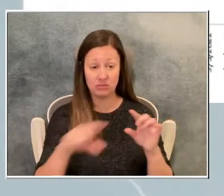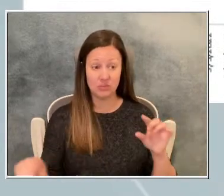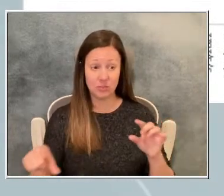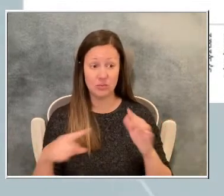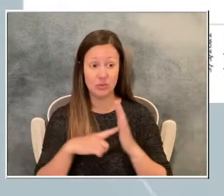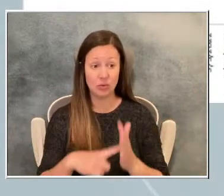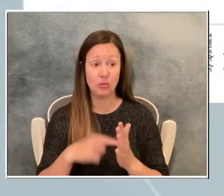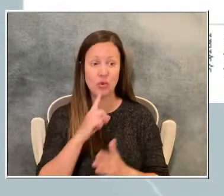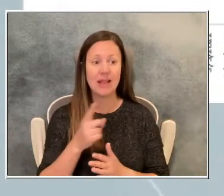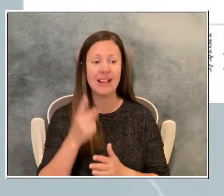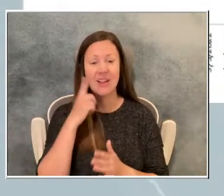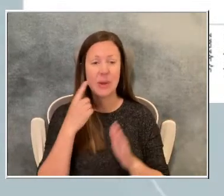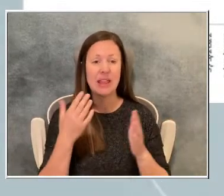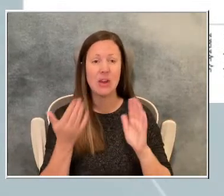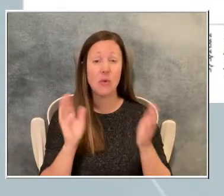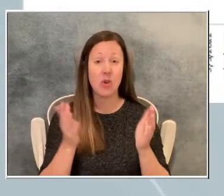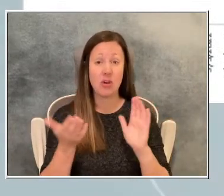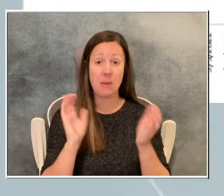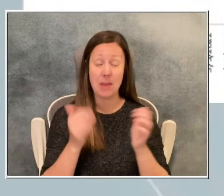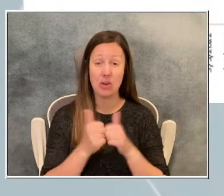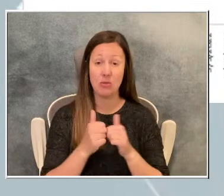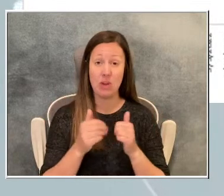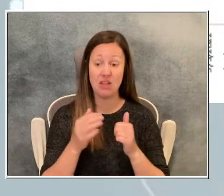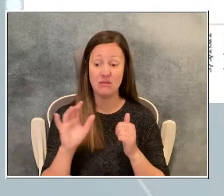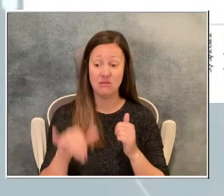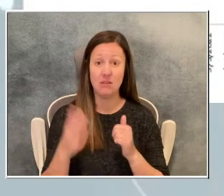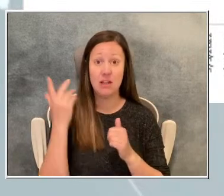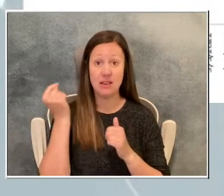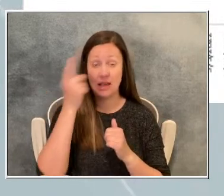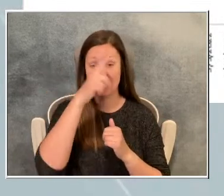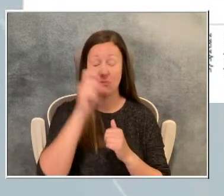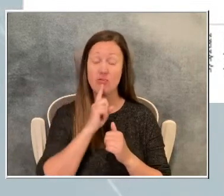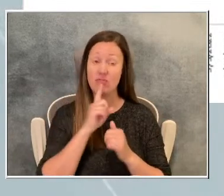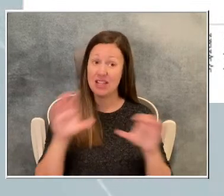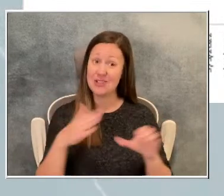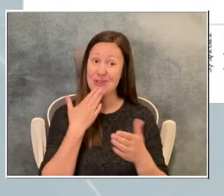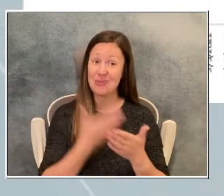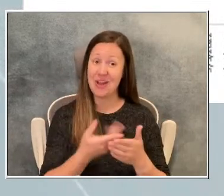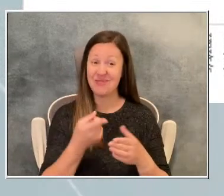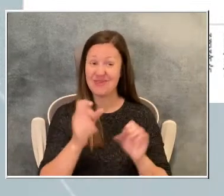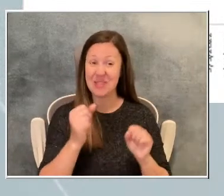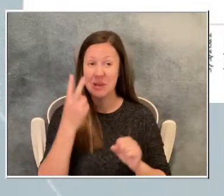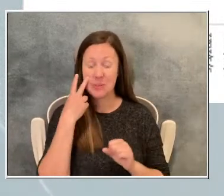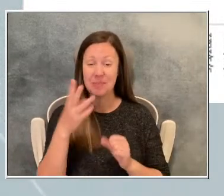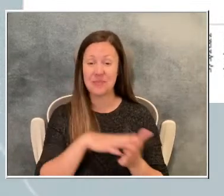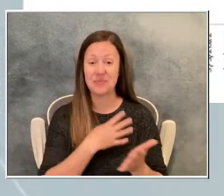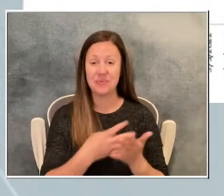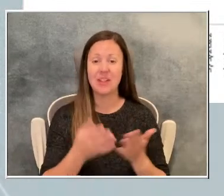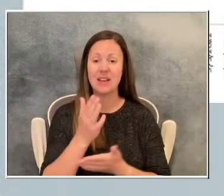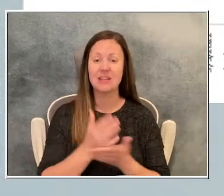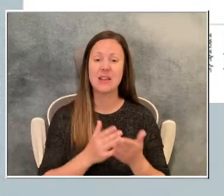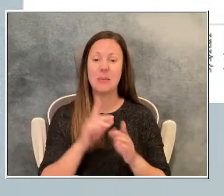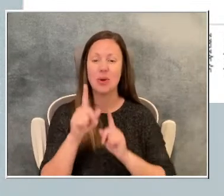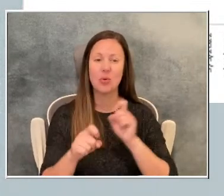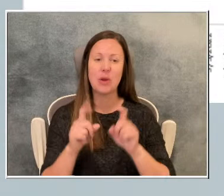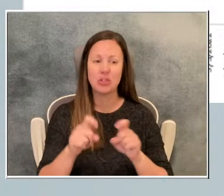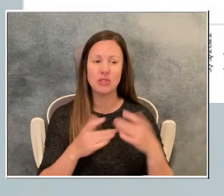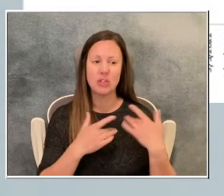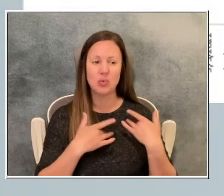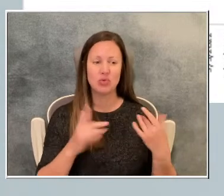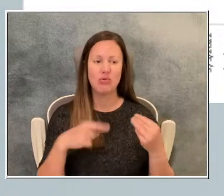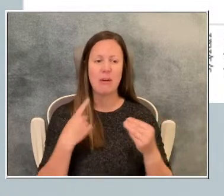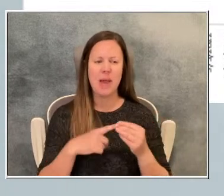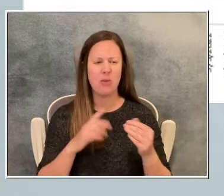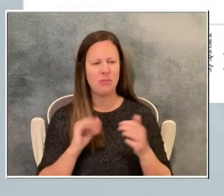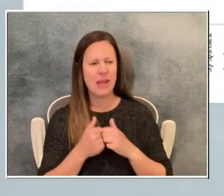to last summer, we're doing very well. And you can see that for yourself there. We know we do have questions usually about, you know, how does this compare to